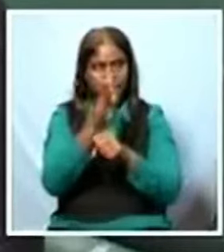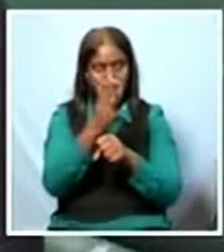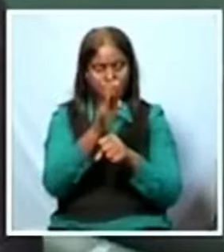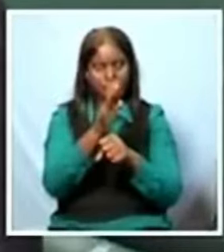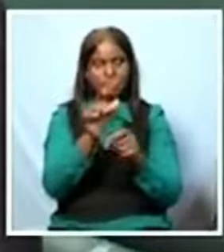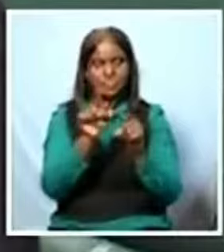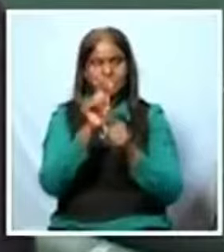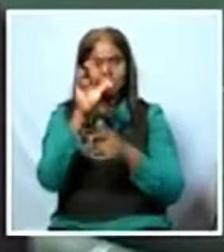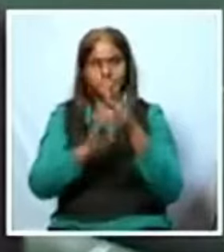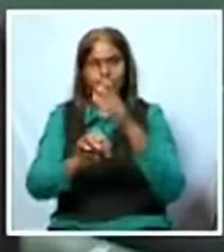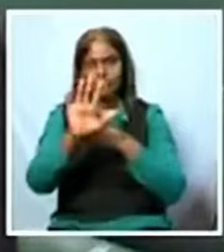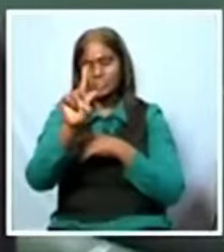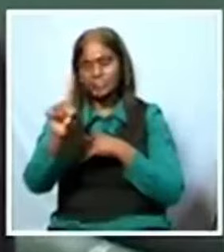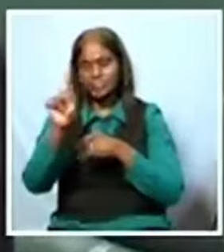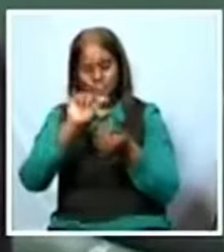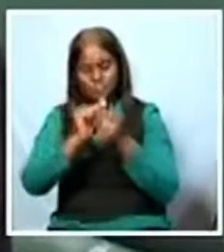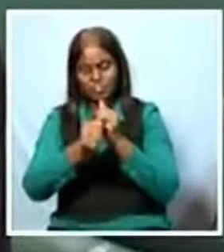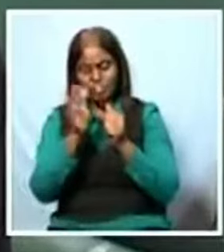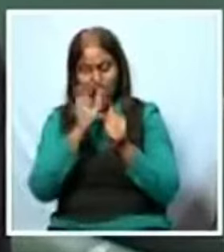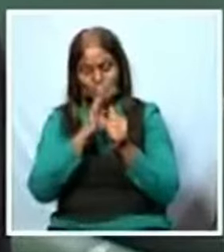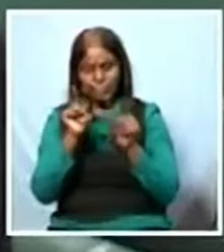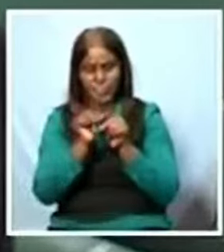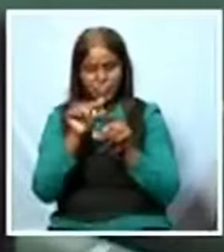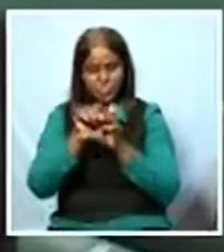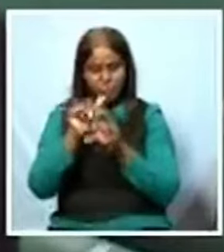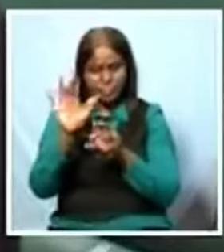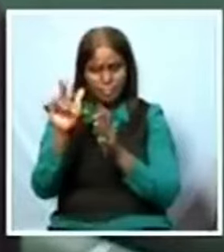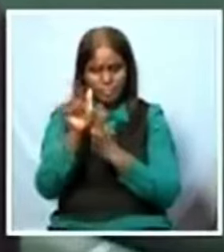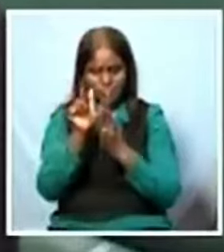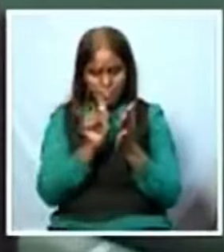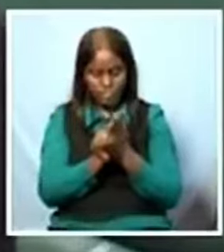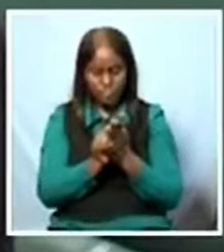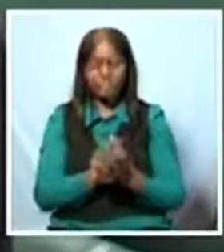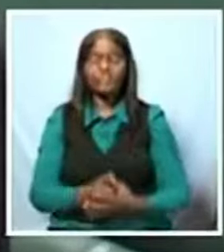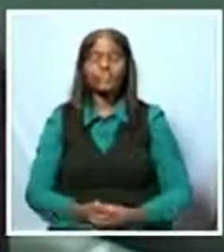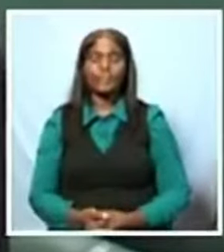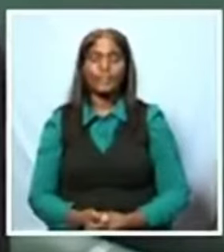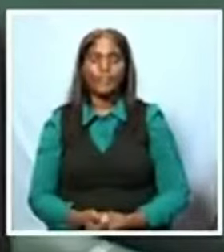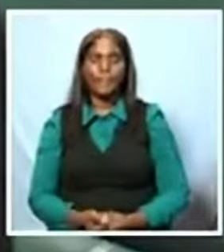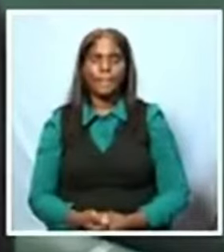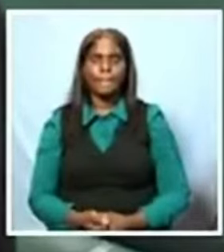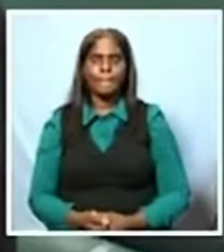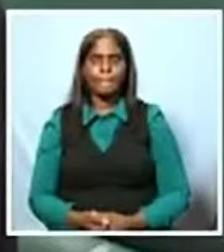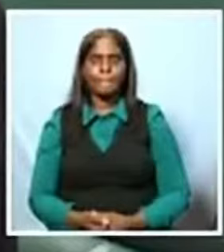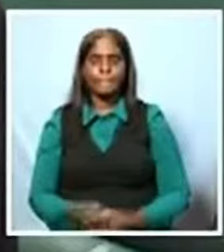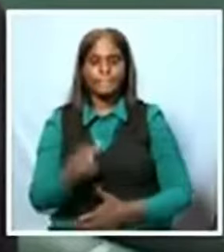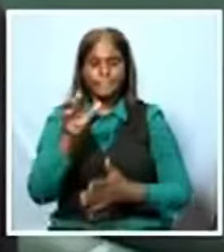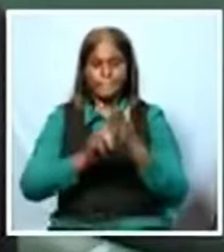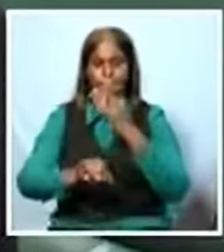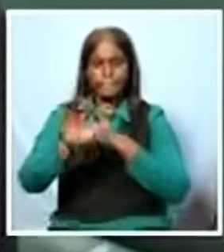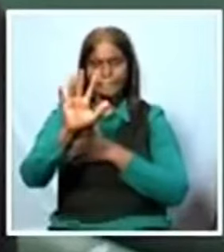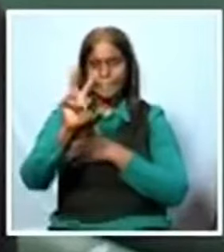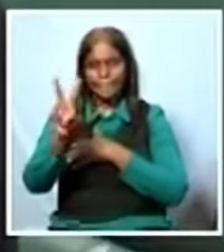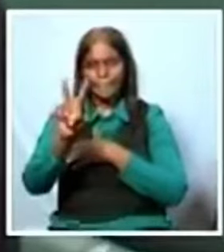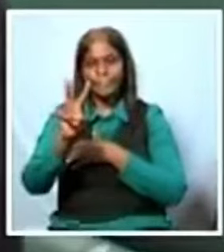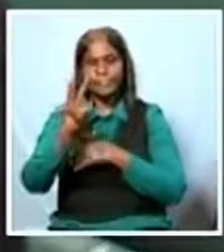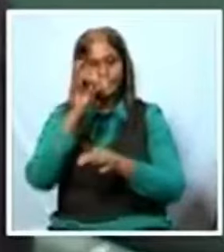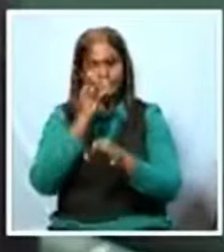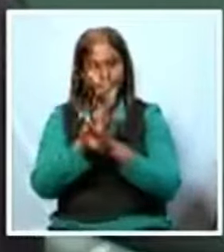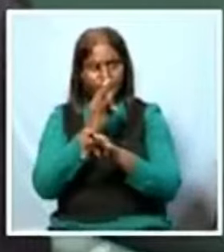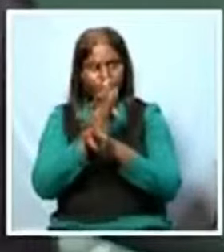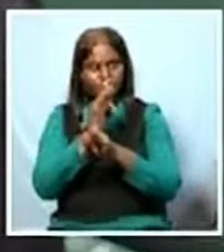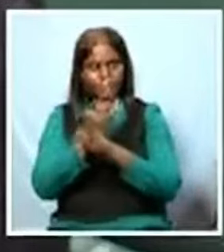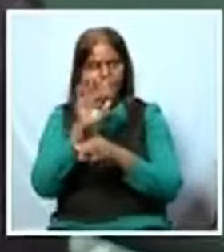affirmative. Clause 41 as amended is ordered to stand part of the bill. Clause 42, functions